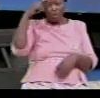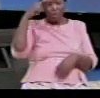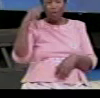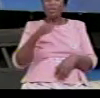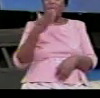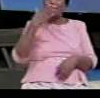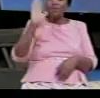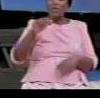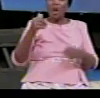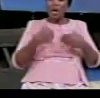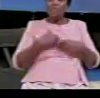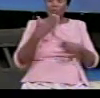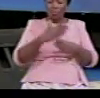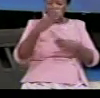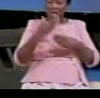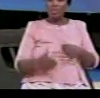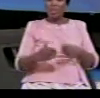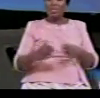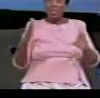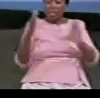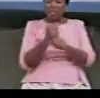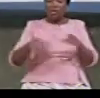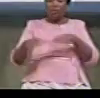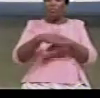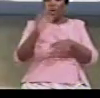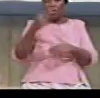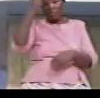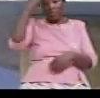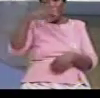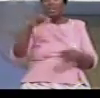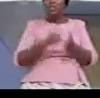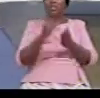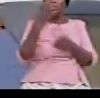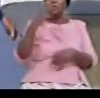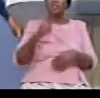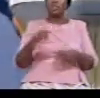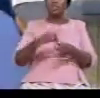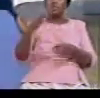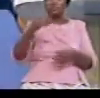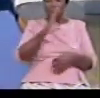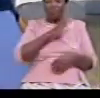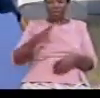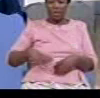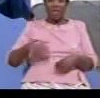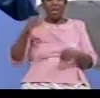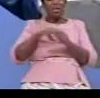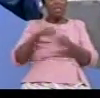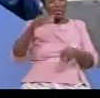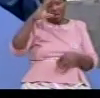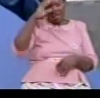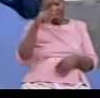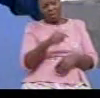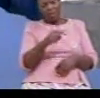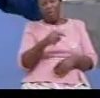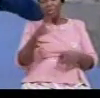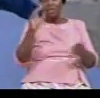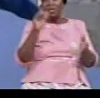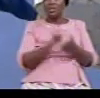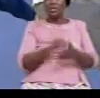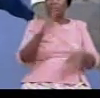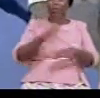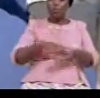has totally seized your mind. It was the spirit of Christ in him that